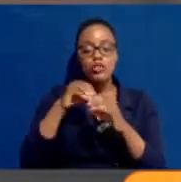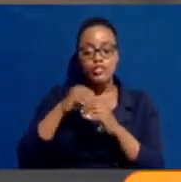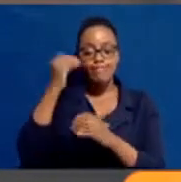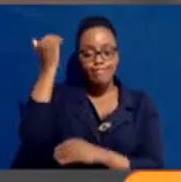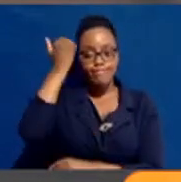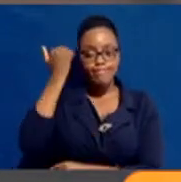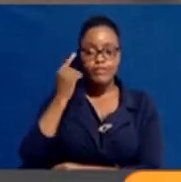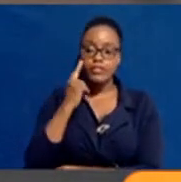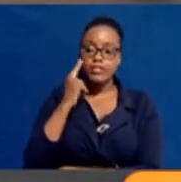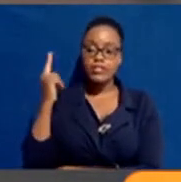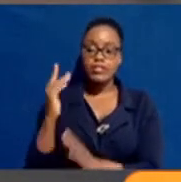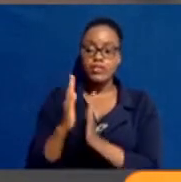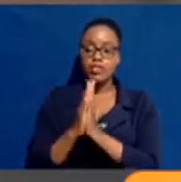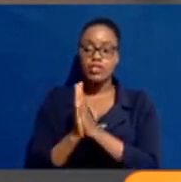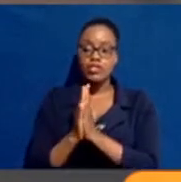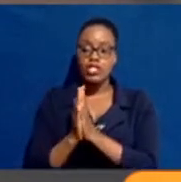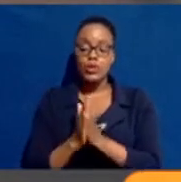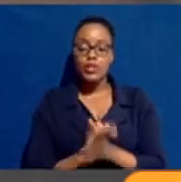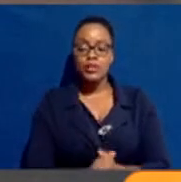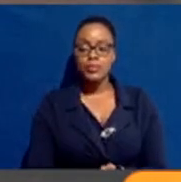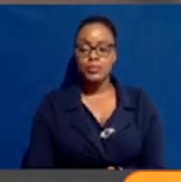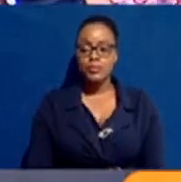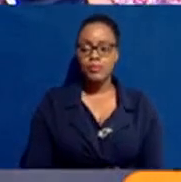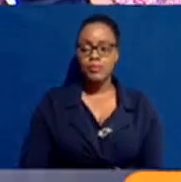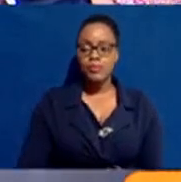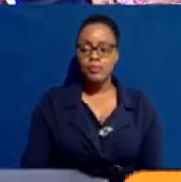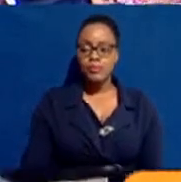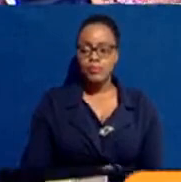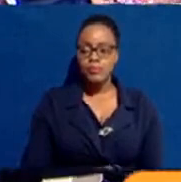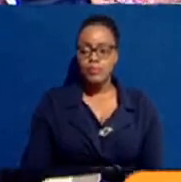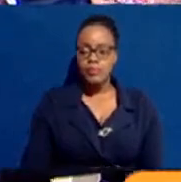Sam Gituku was in court.